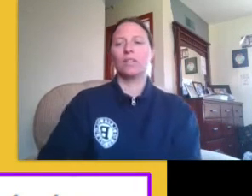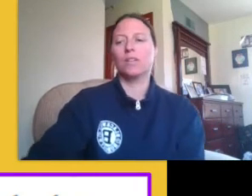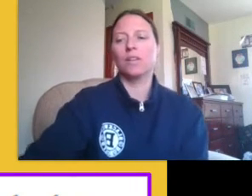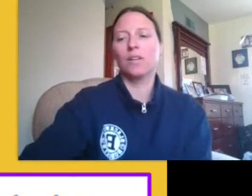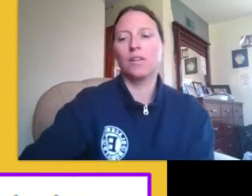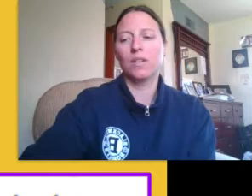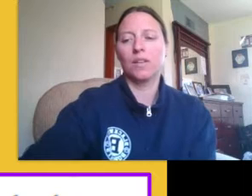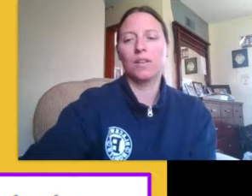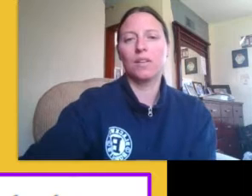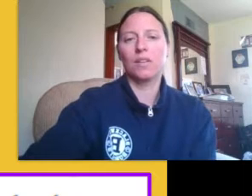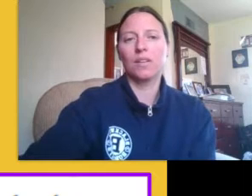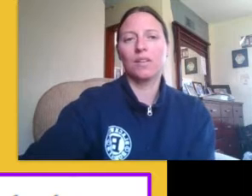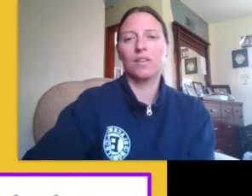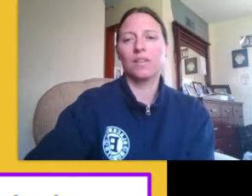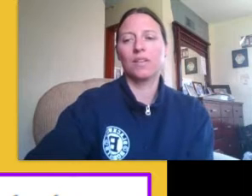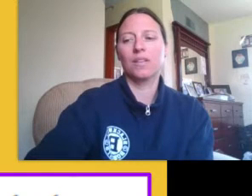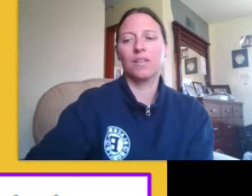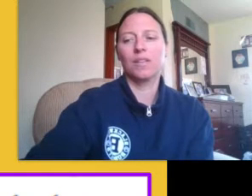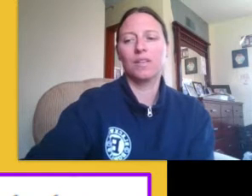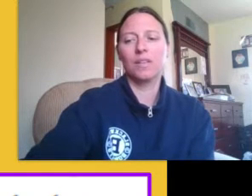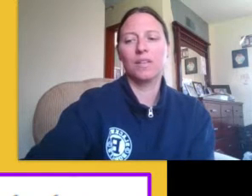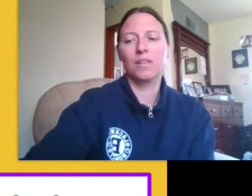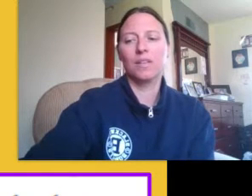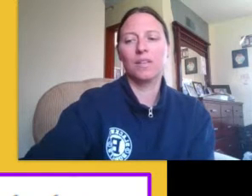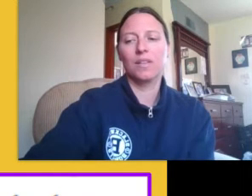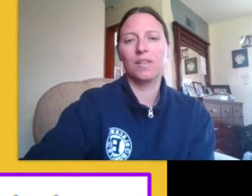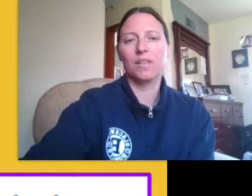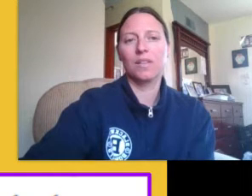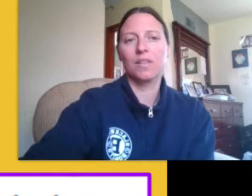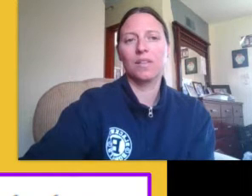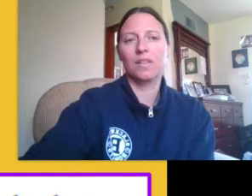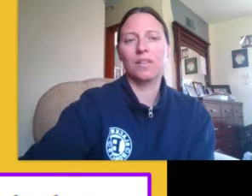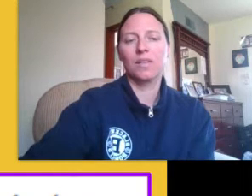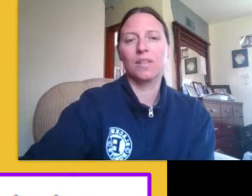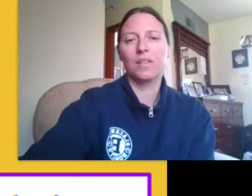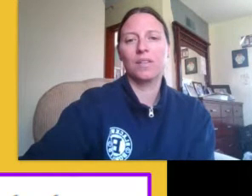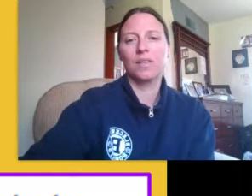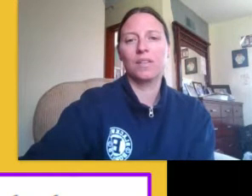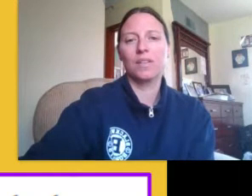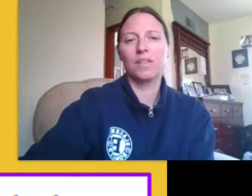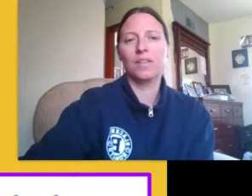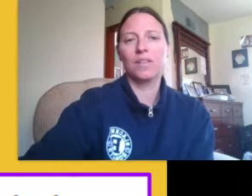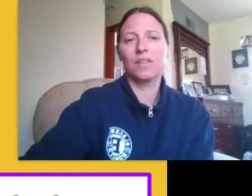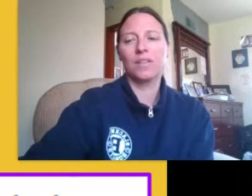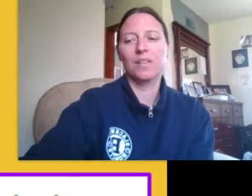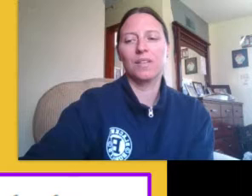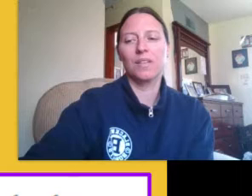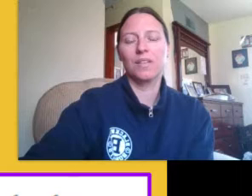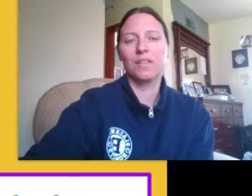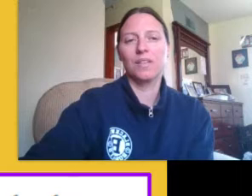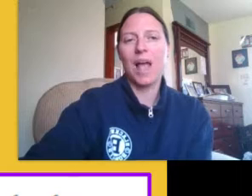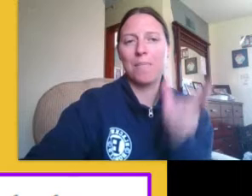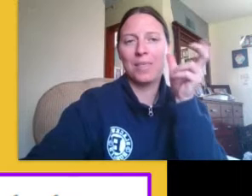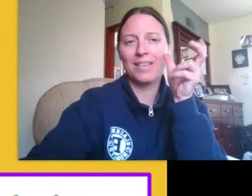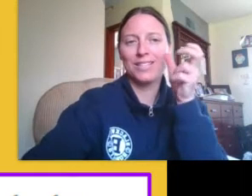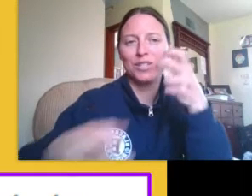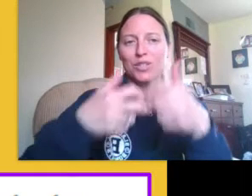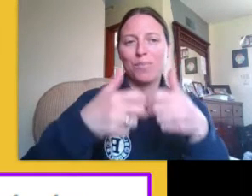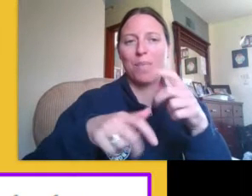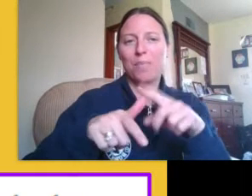11, one with 8, and a third with 9. How many biscuits can he give each